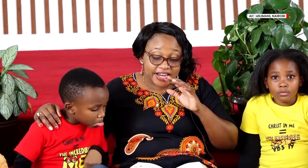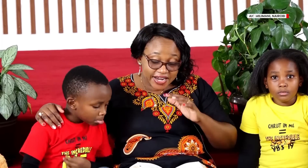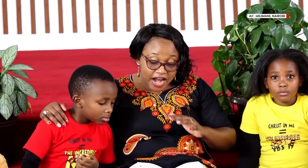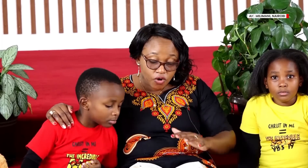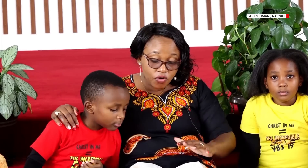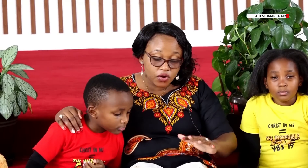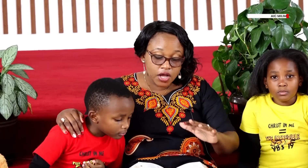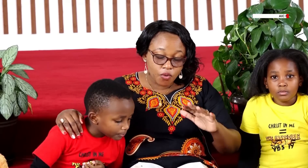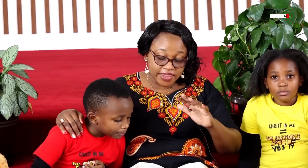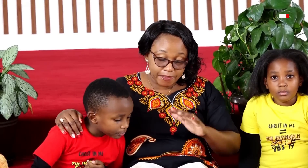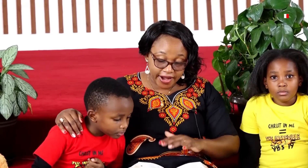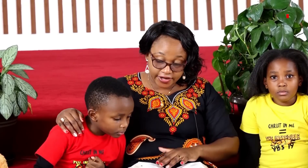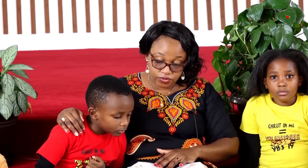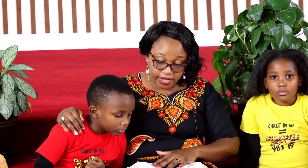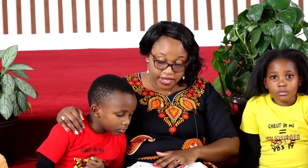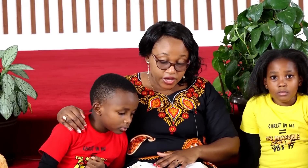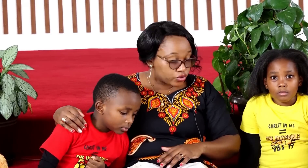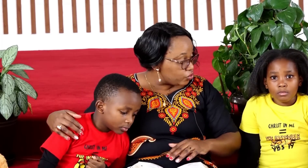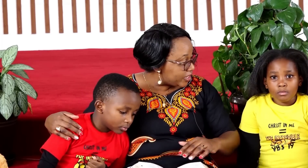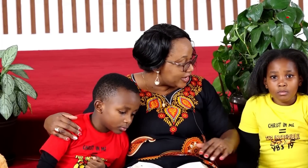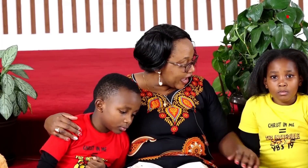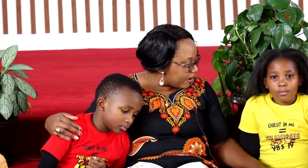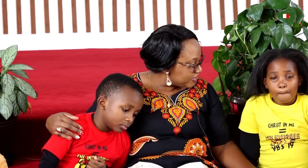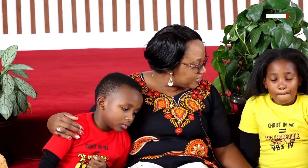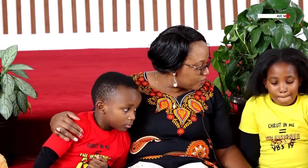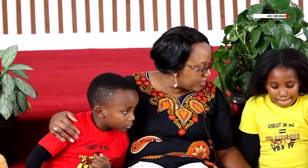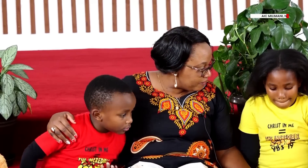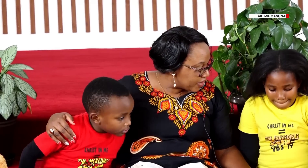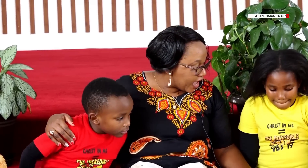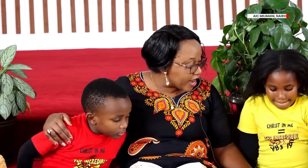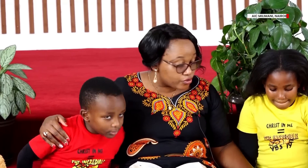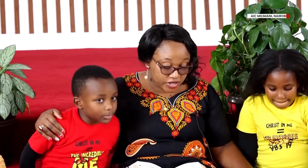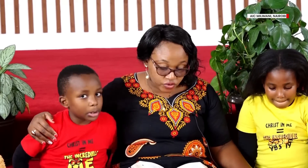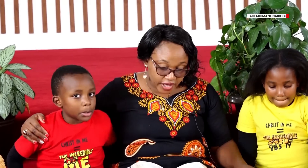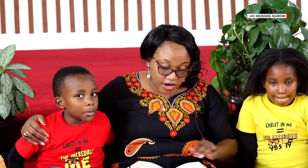to be reading along with the parents, okay? So you sit like I am sitting with them,